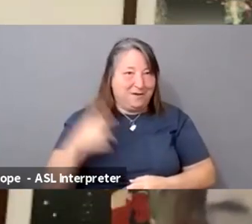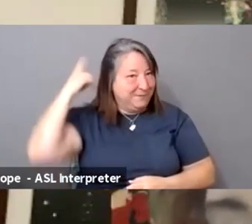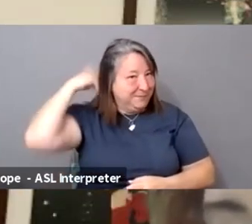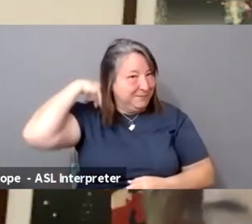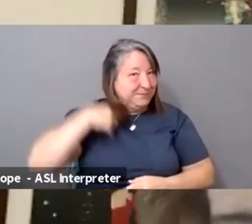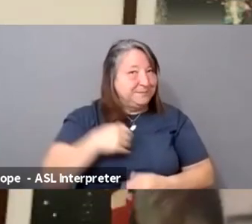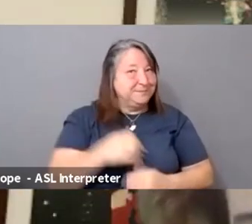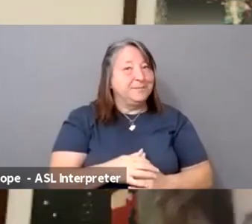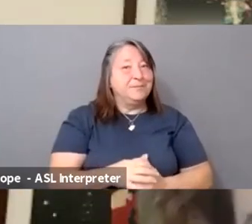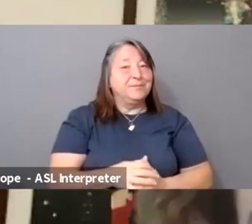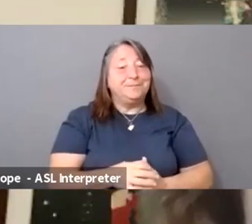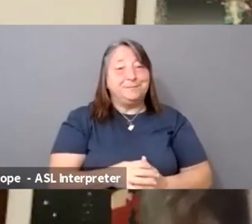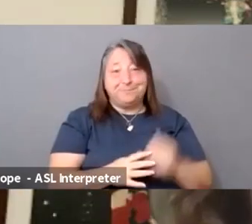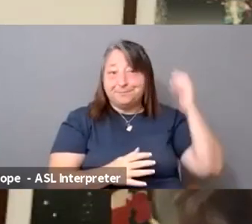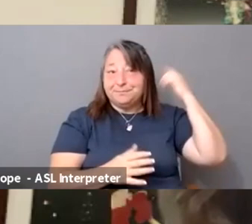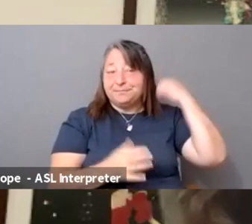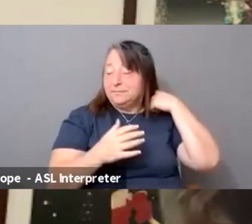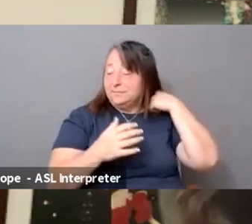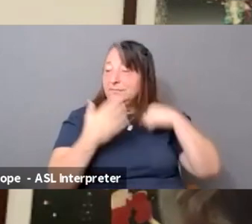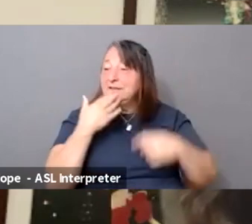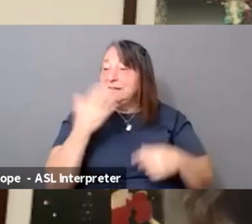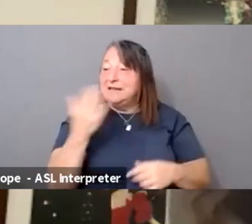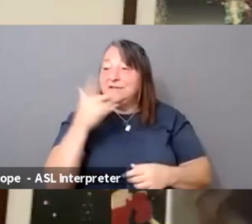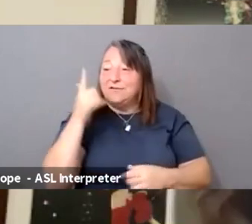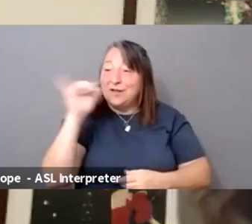Absolutely. Thank you for that.